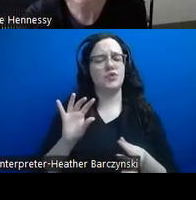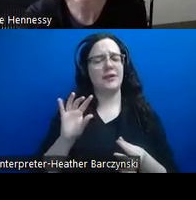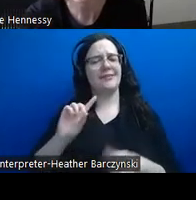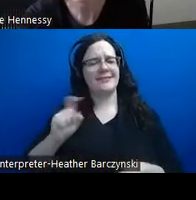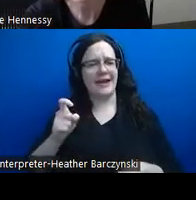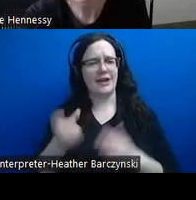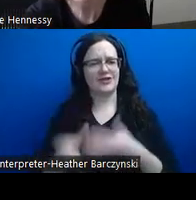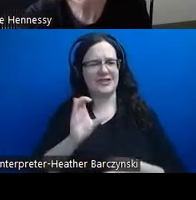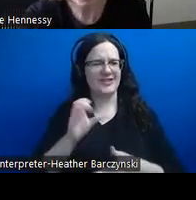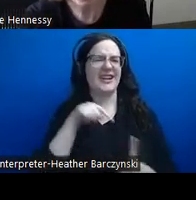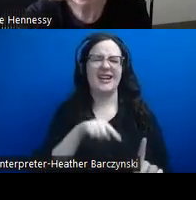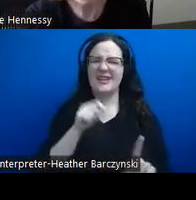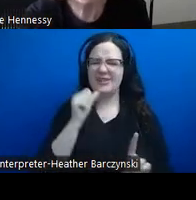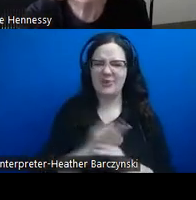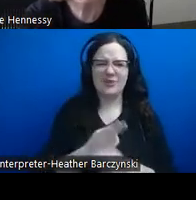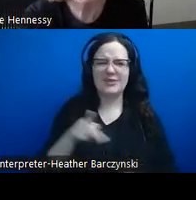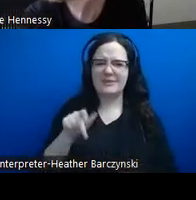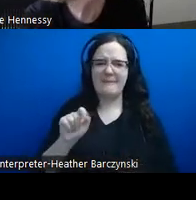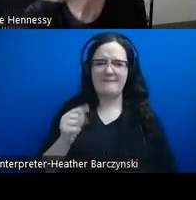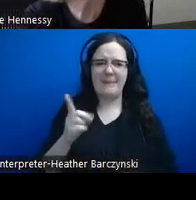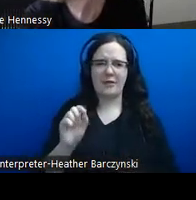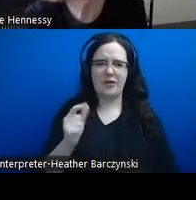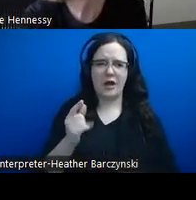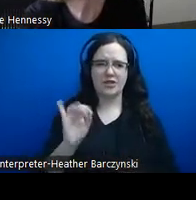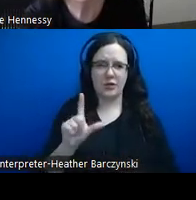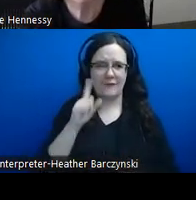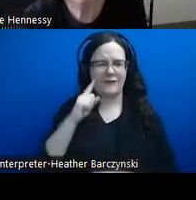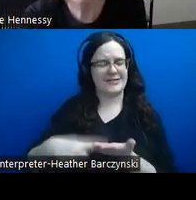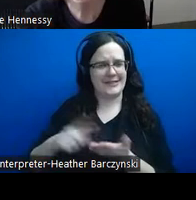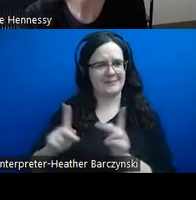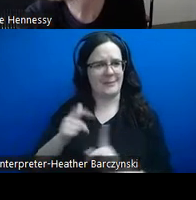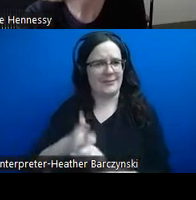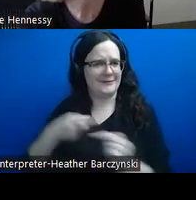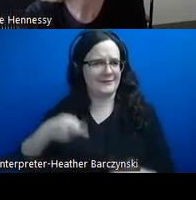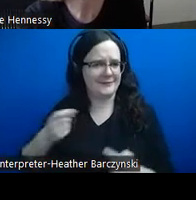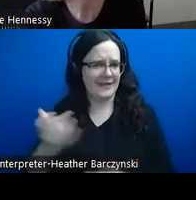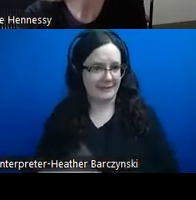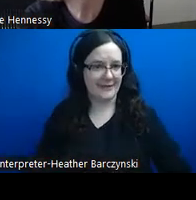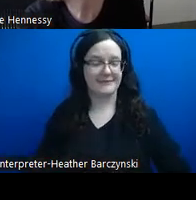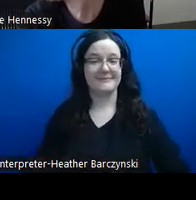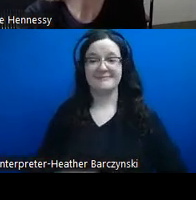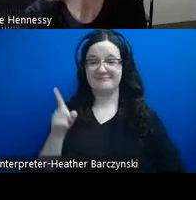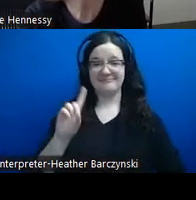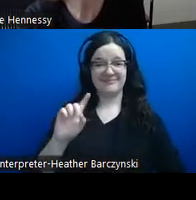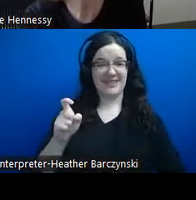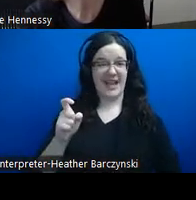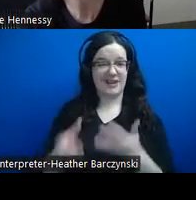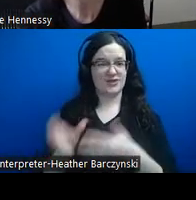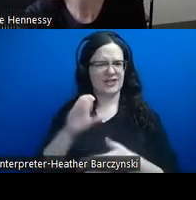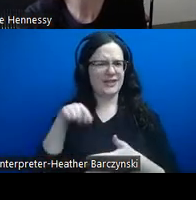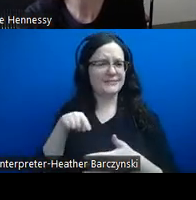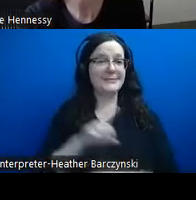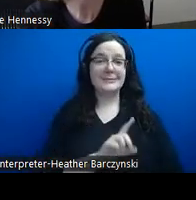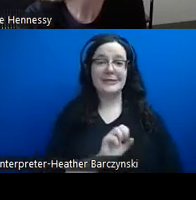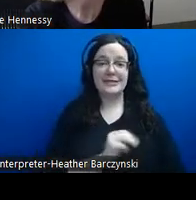with gambling. In terms of the diagnostic criteria themselves, they weren't really changed significantly between DSM-4